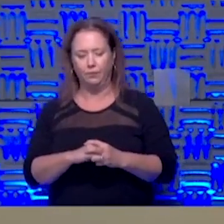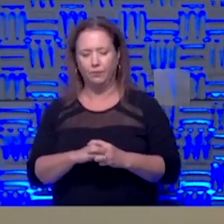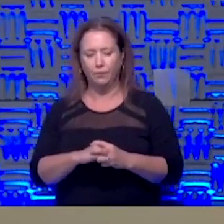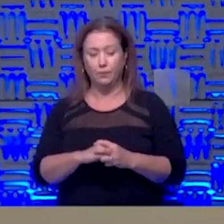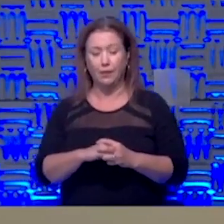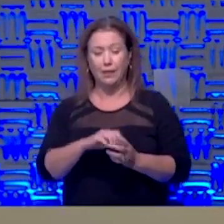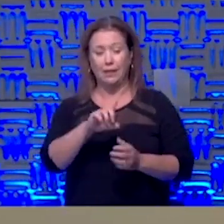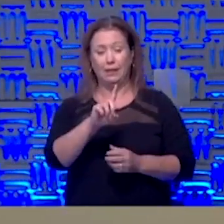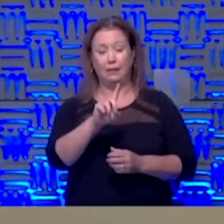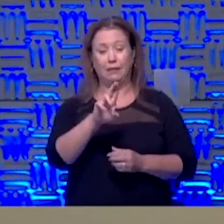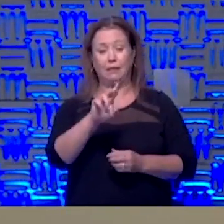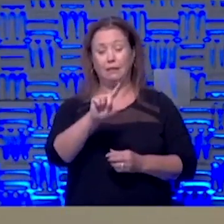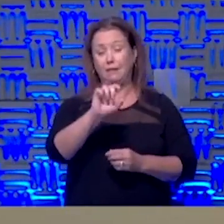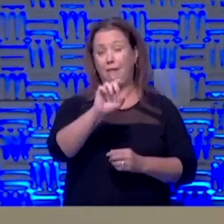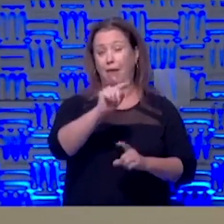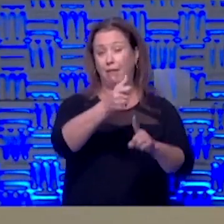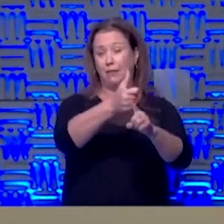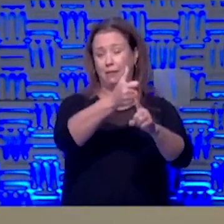actual dugout,